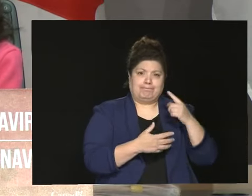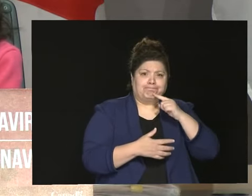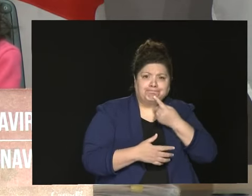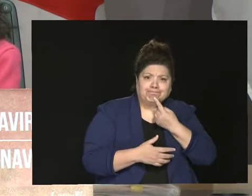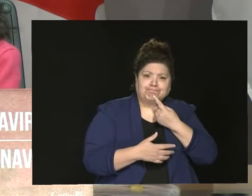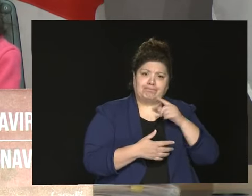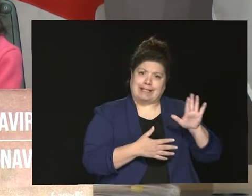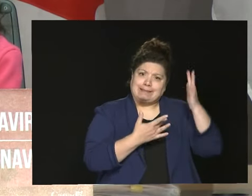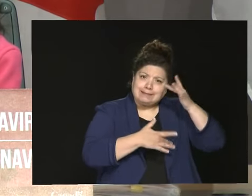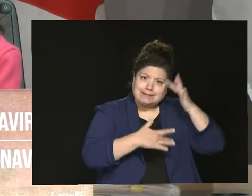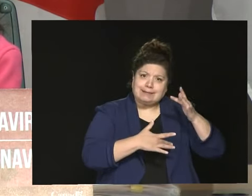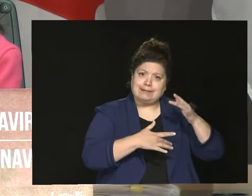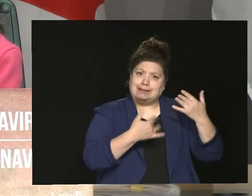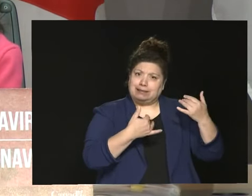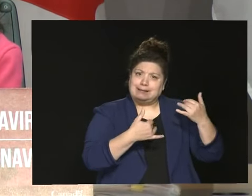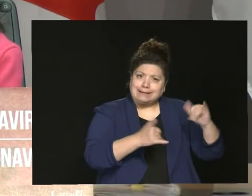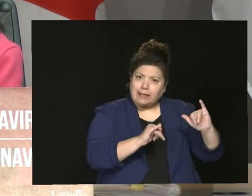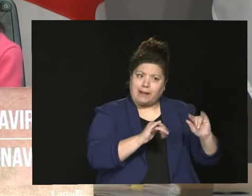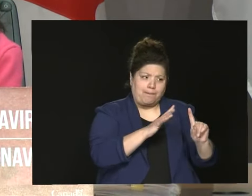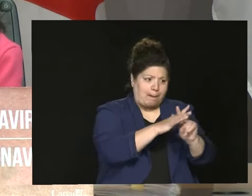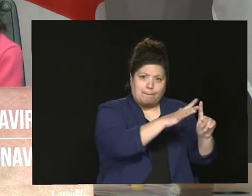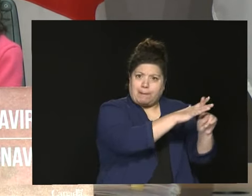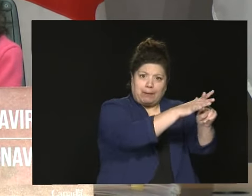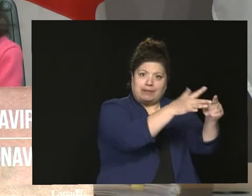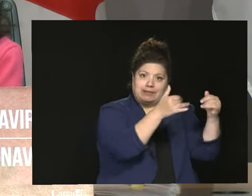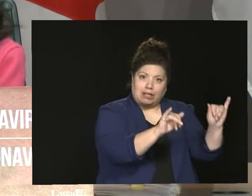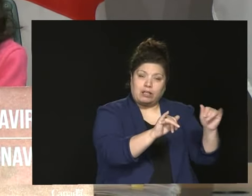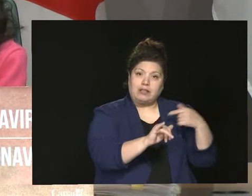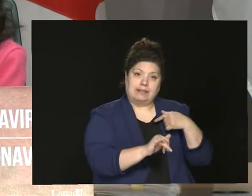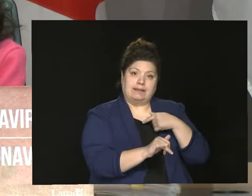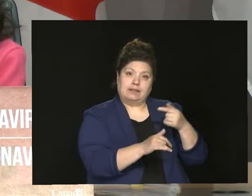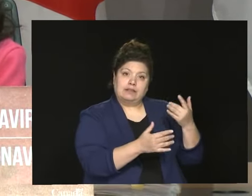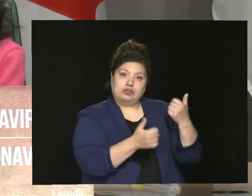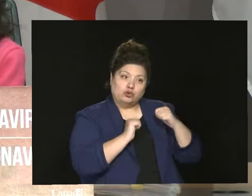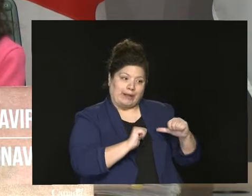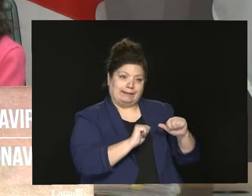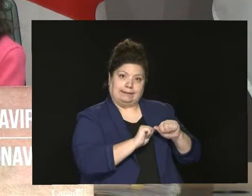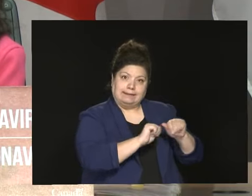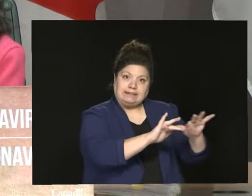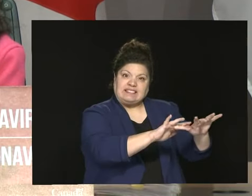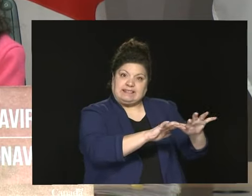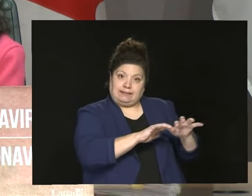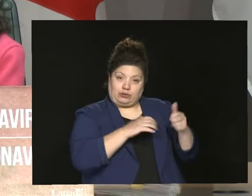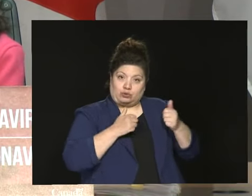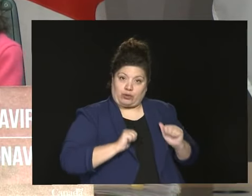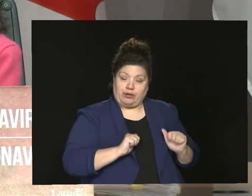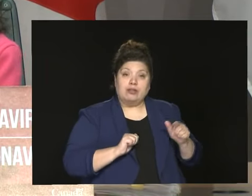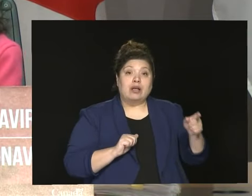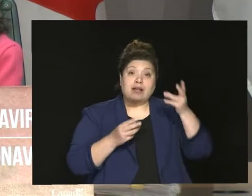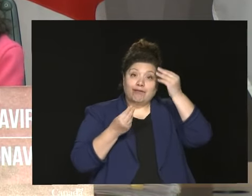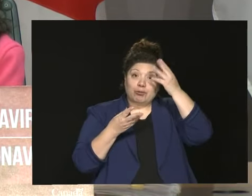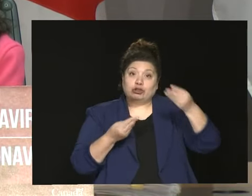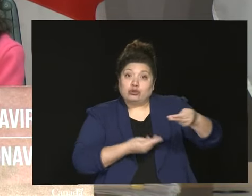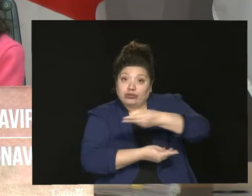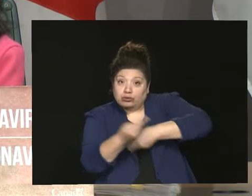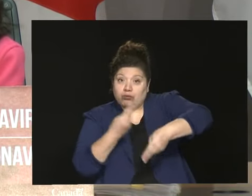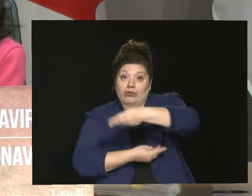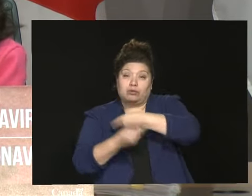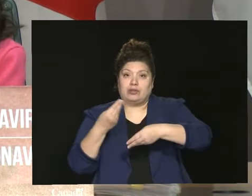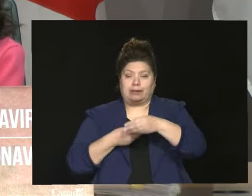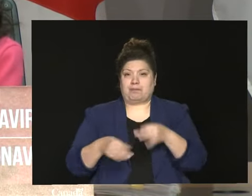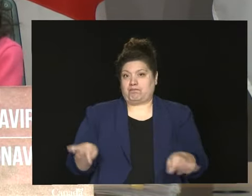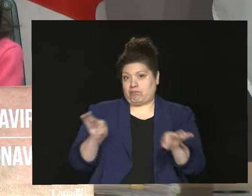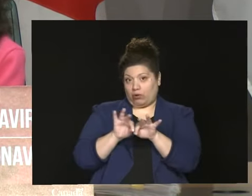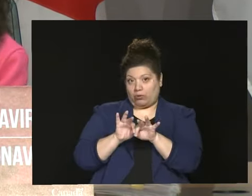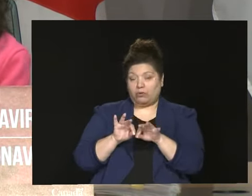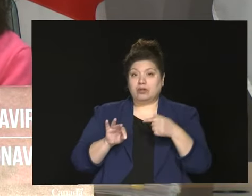must continue to do that as well. But coordination and sharing information is actually very important so that people are aware of what's going